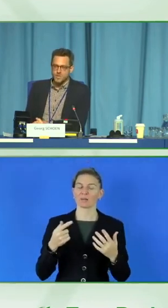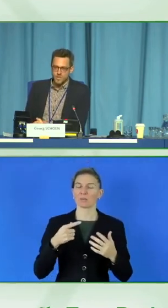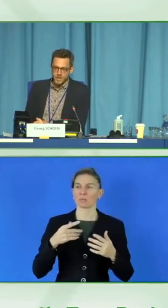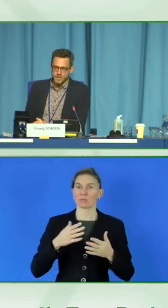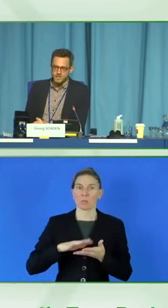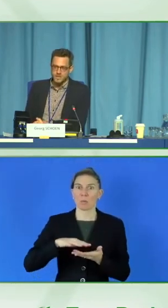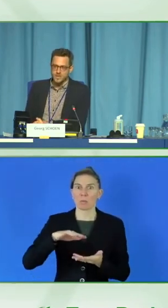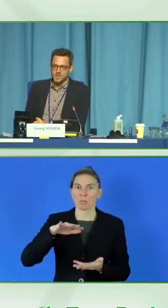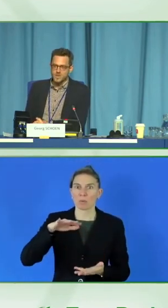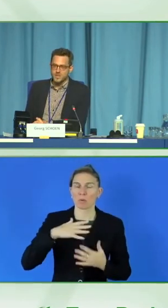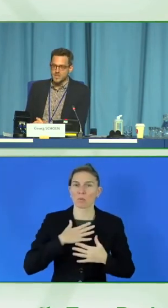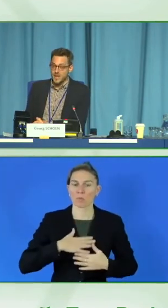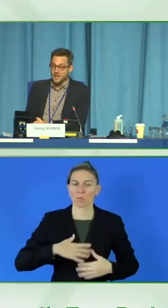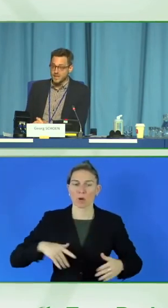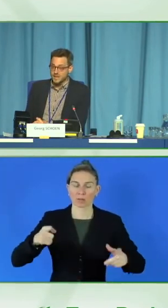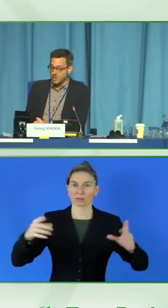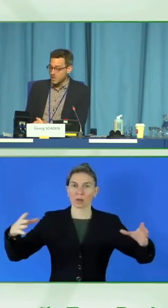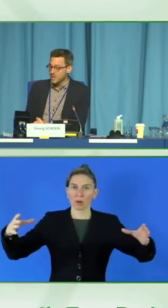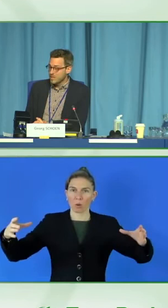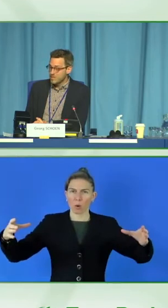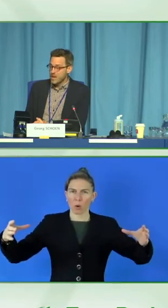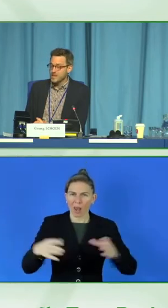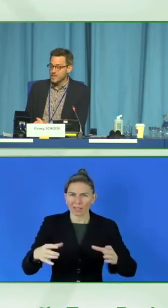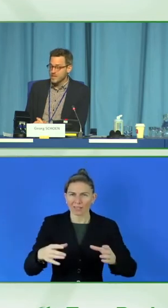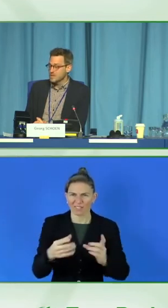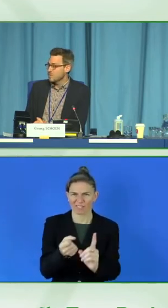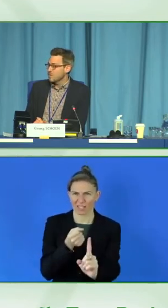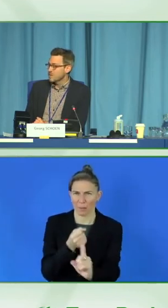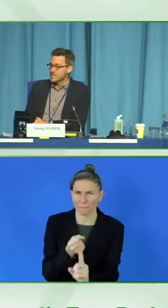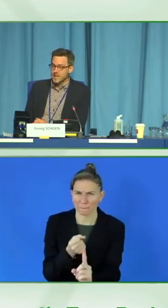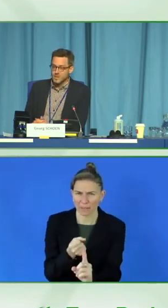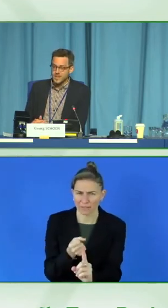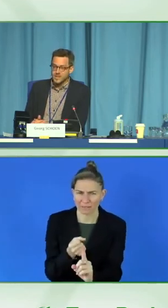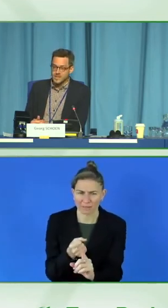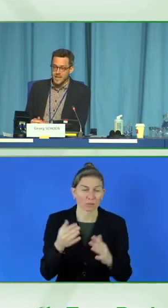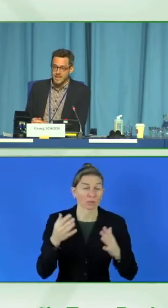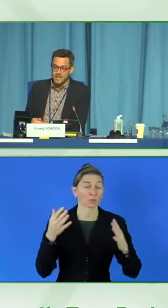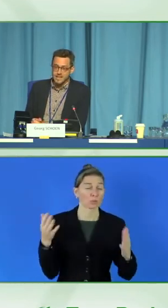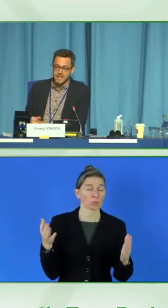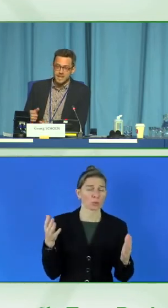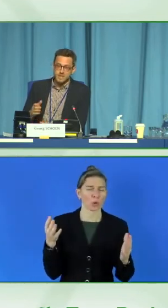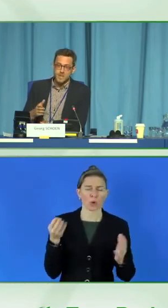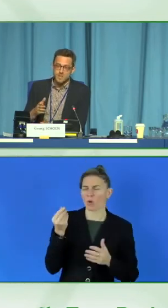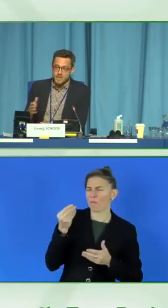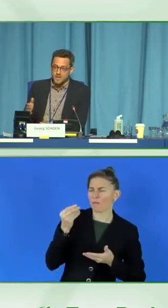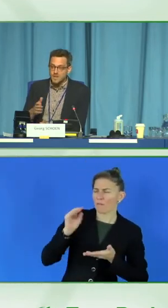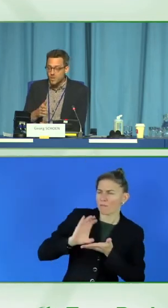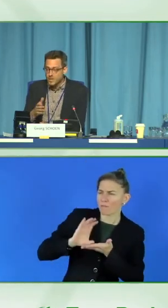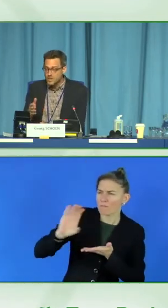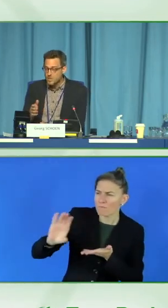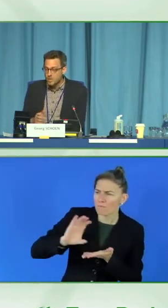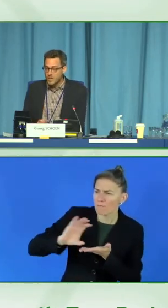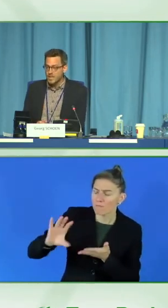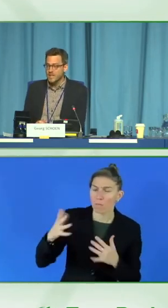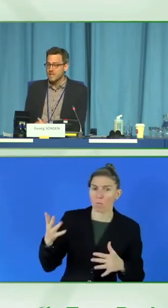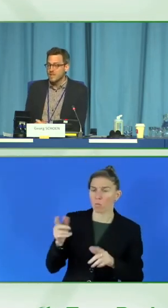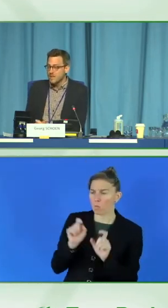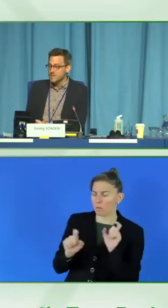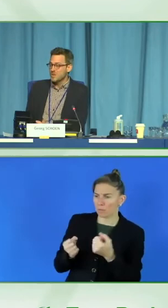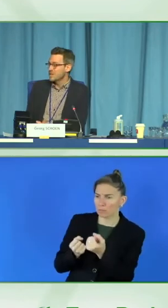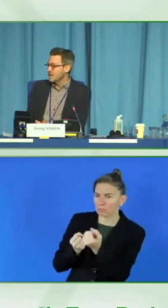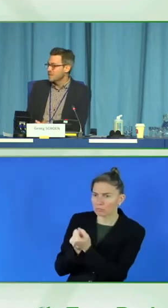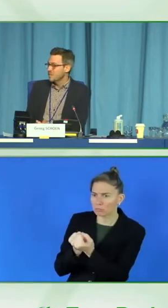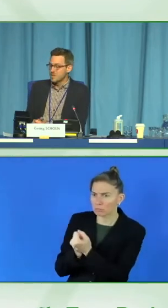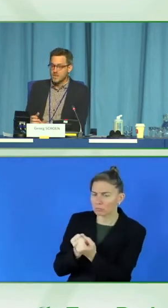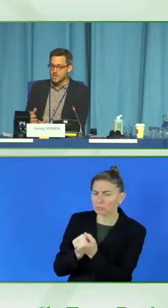our movement. So we start, or even funders and supporters start to understand that maybe only supporting